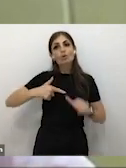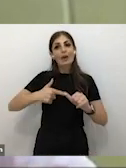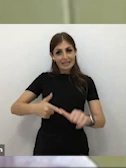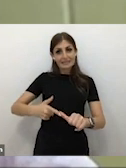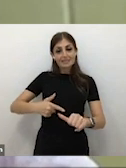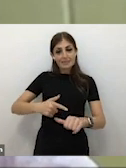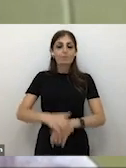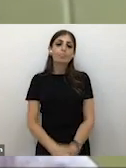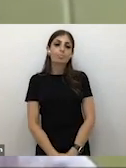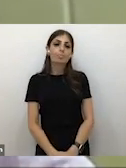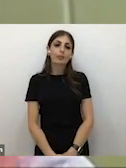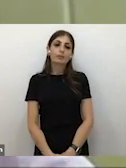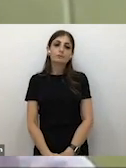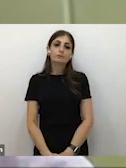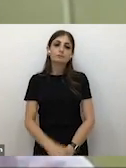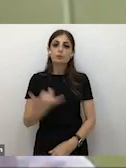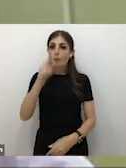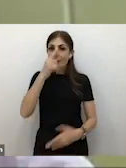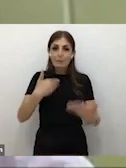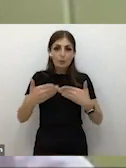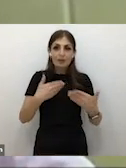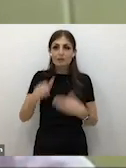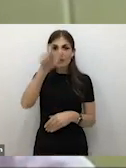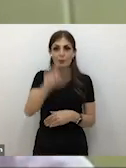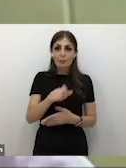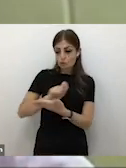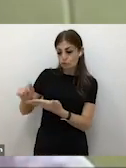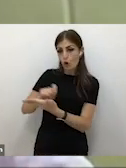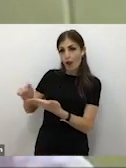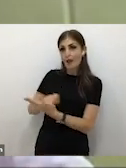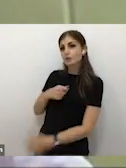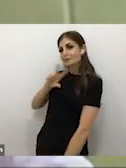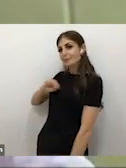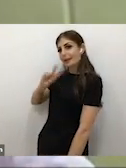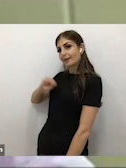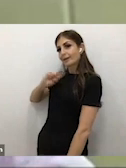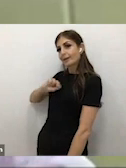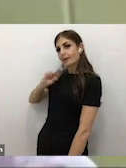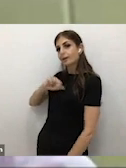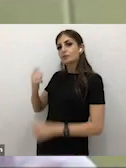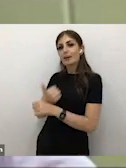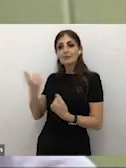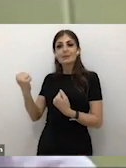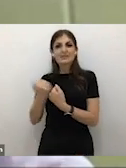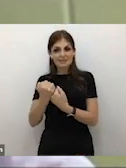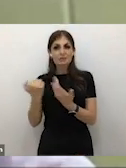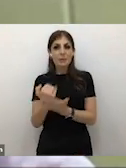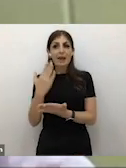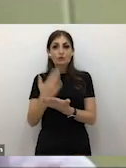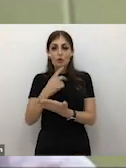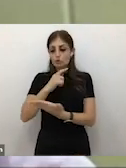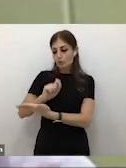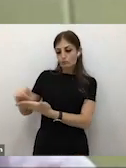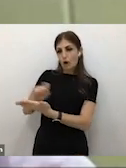are. Or we might be able to arrange someone to write for you as you speak so that you can have some assistance to get the words down